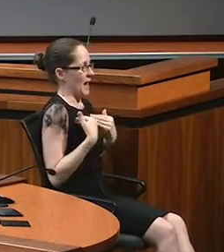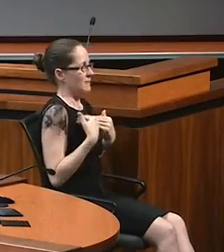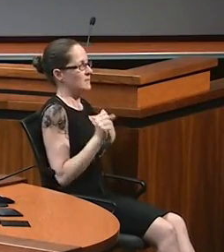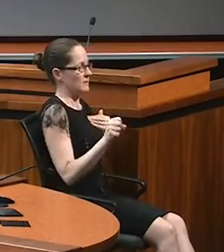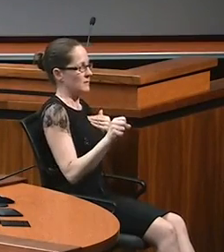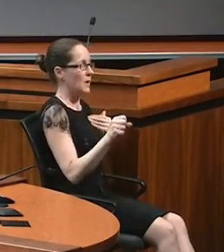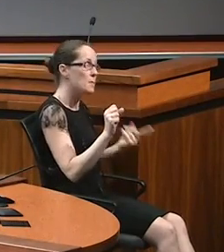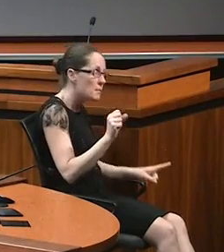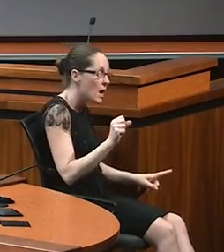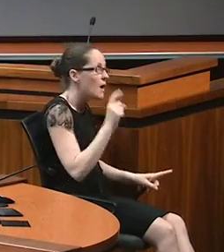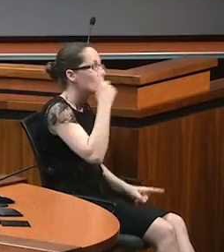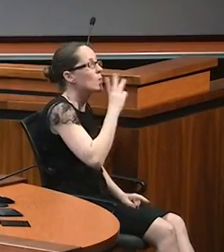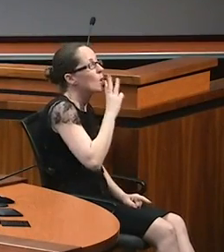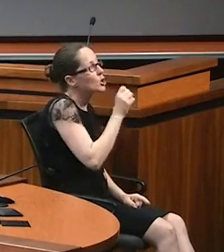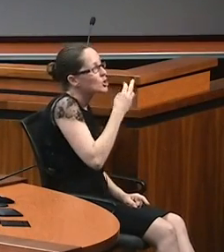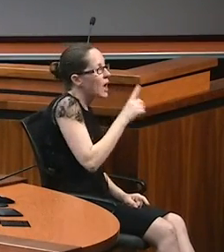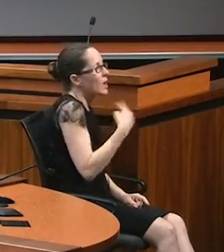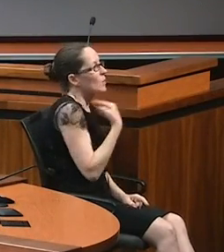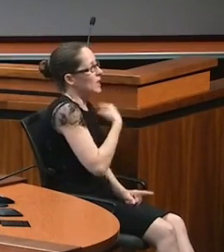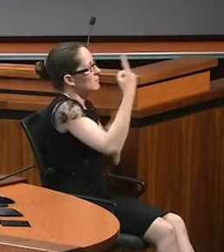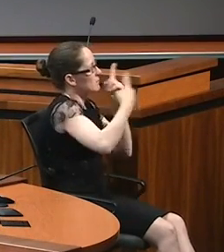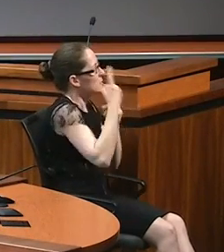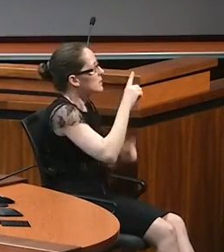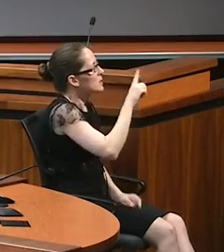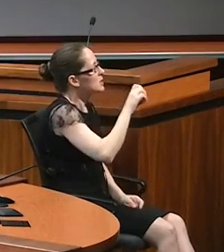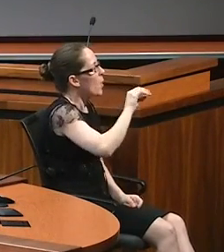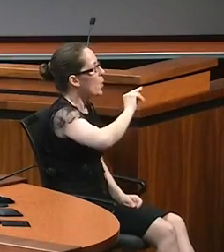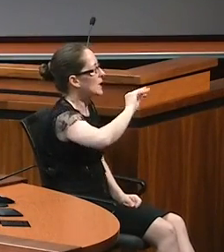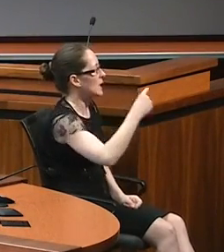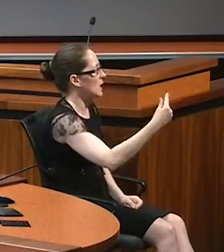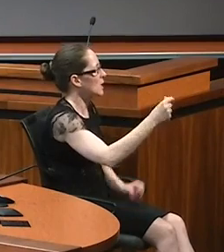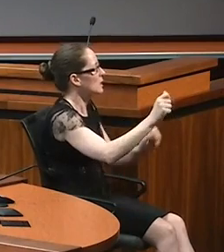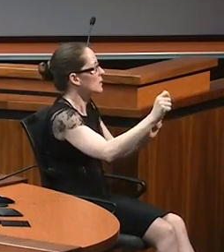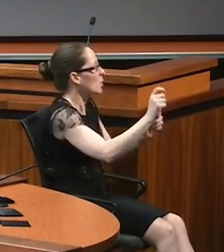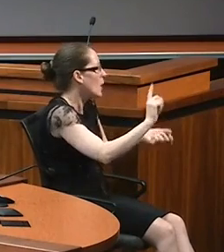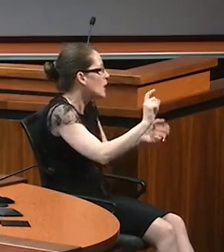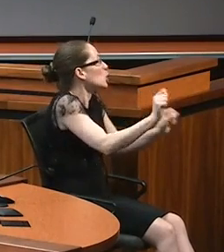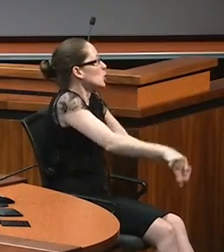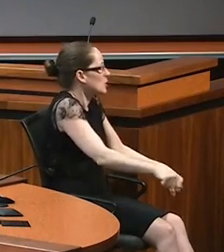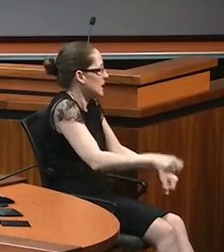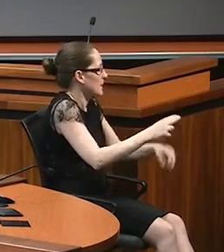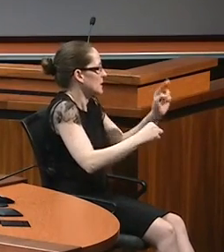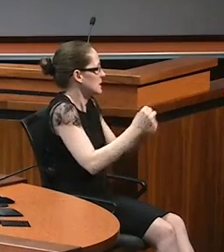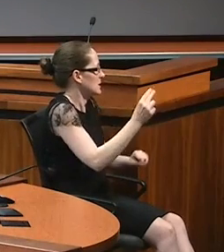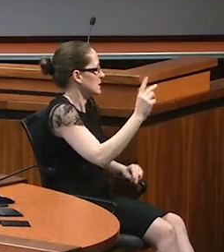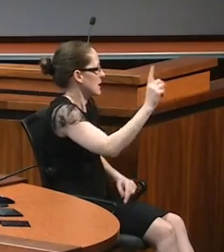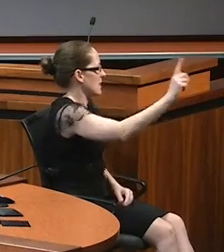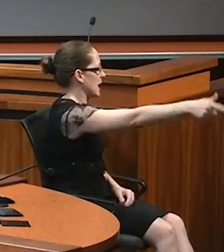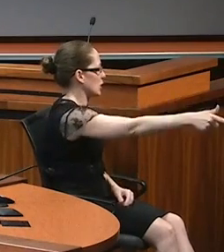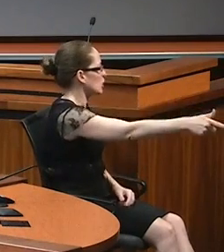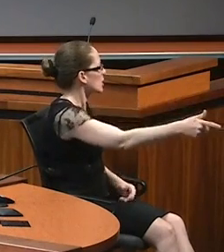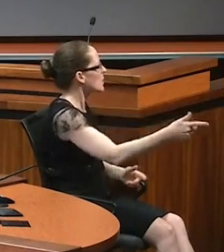watershed, we looked at ultimate development based on zoning. It was slightly different, but not dramatically different in terms